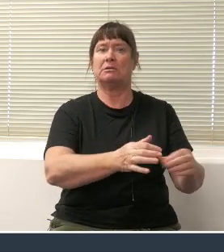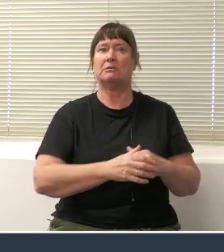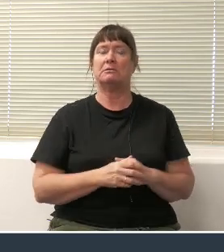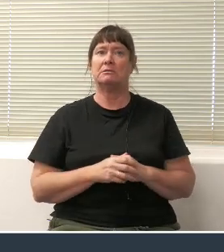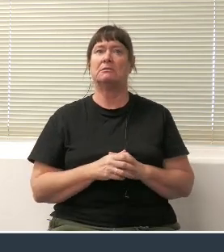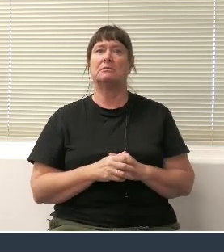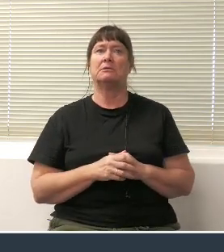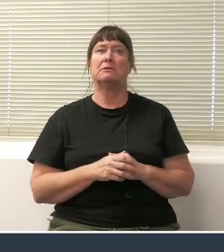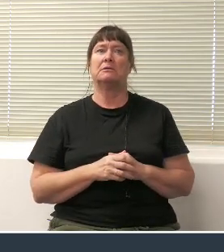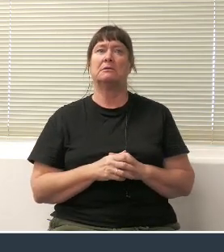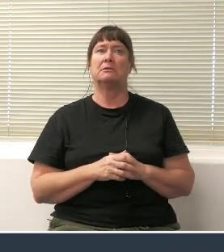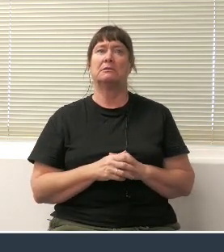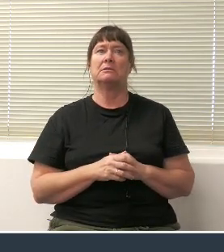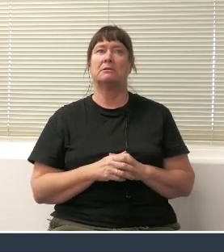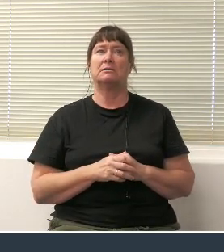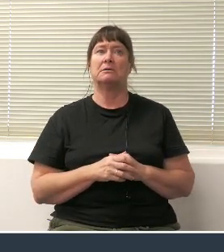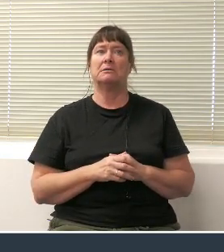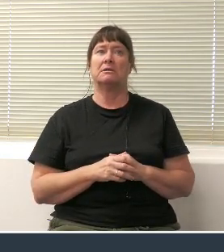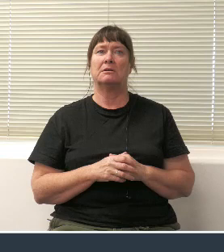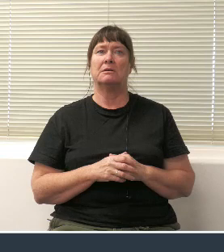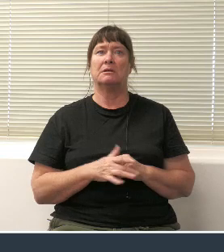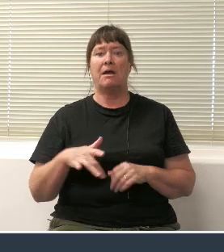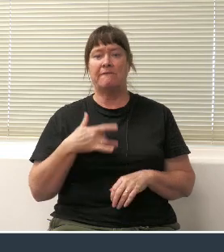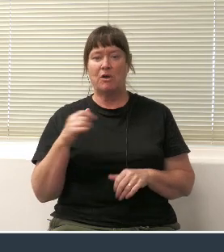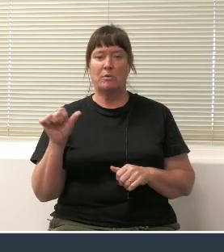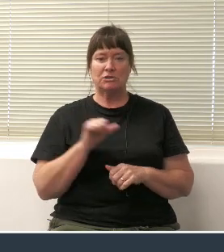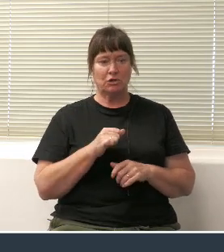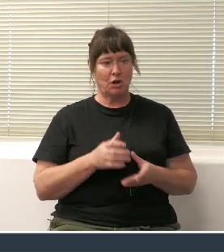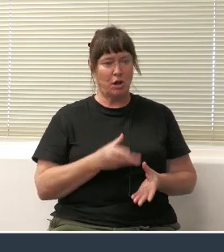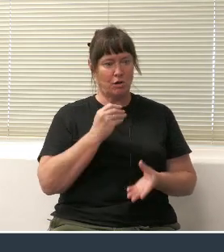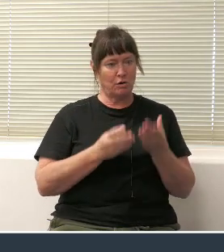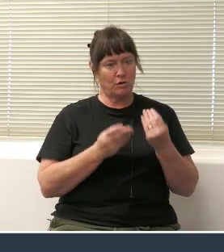liked to see us walk before we sort of run.